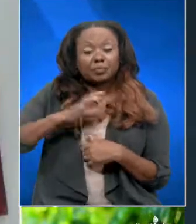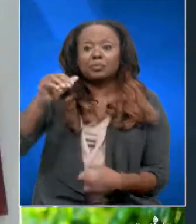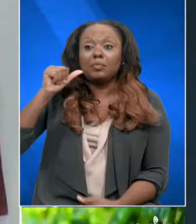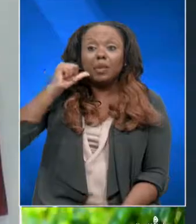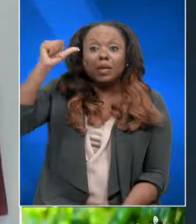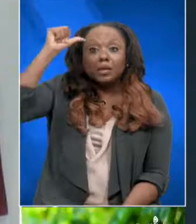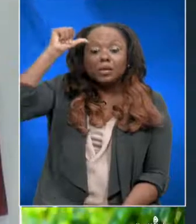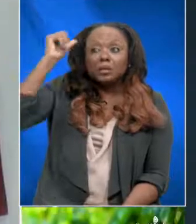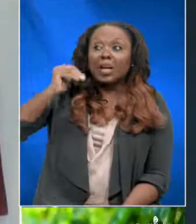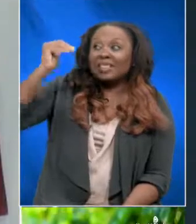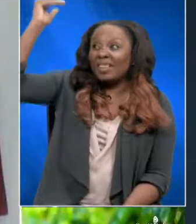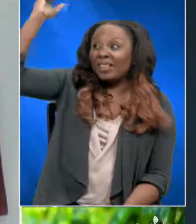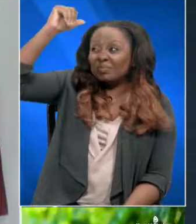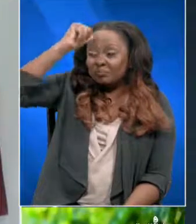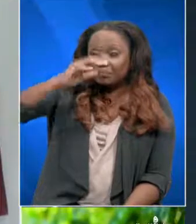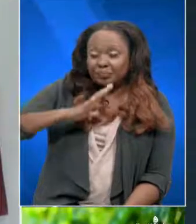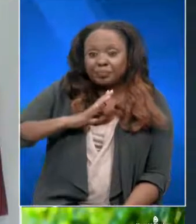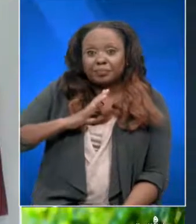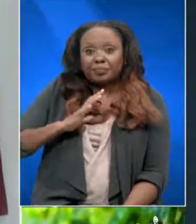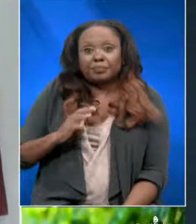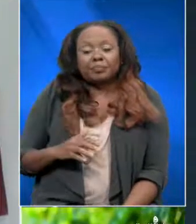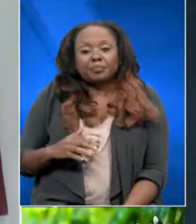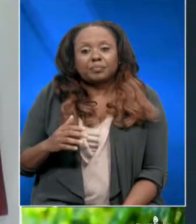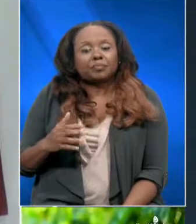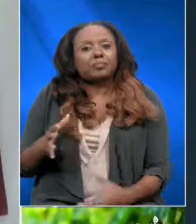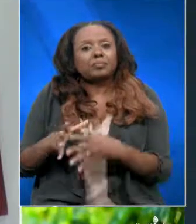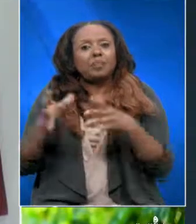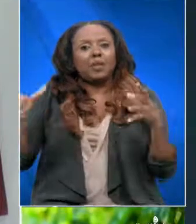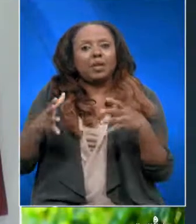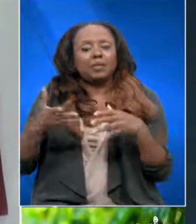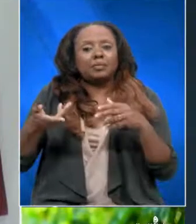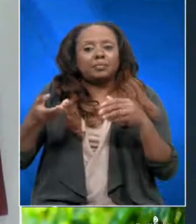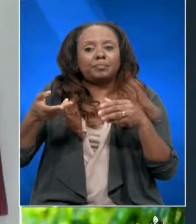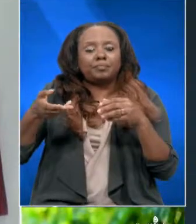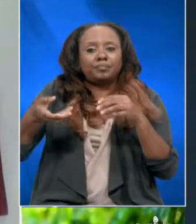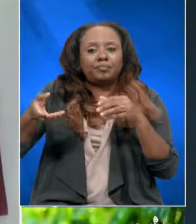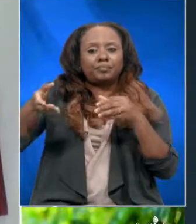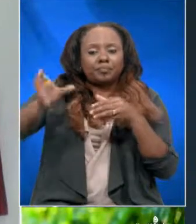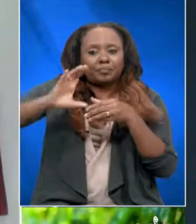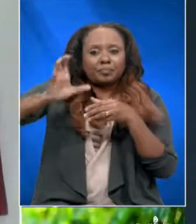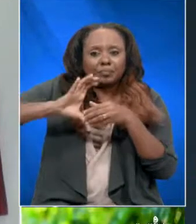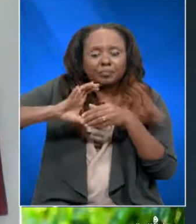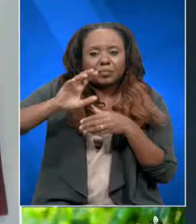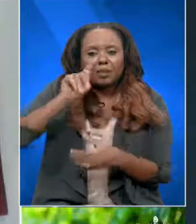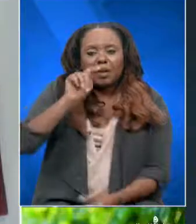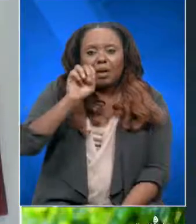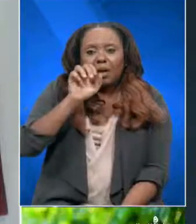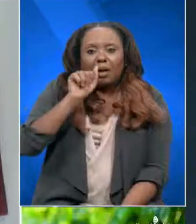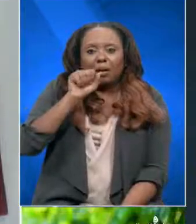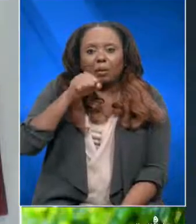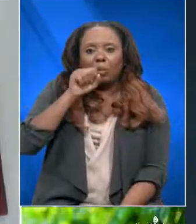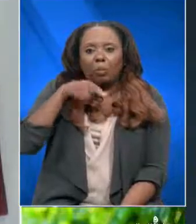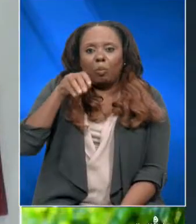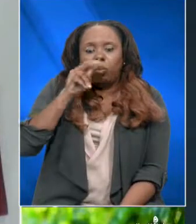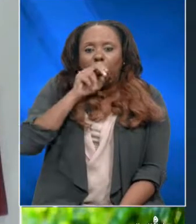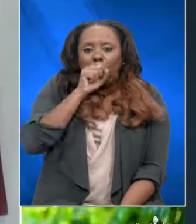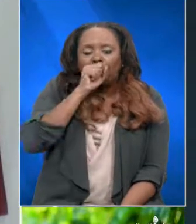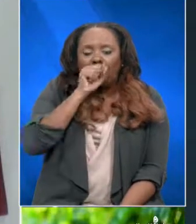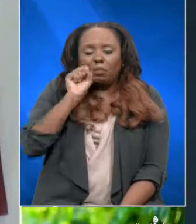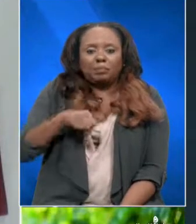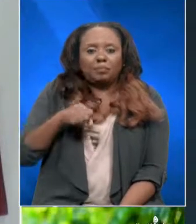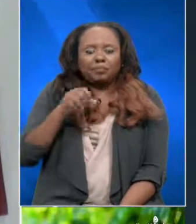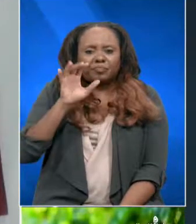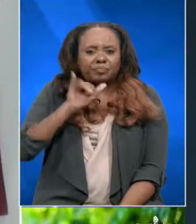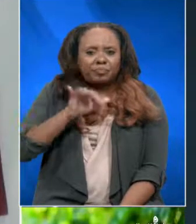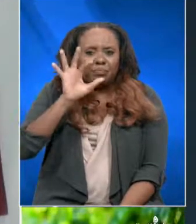men, the maximum number of added teaspoons of sugar a day is 9 teaspoons of sugar. Okay, that's like 36